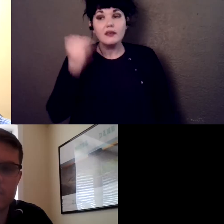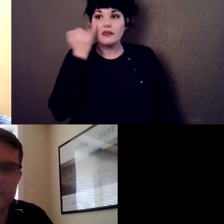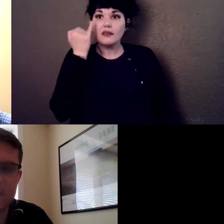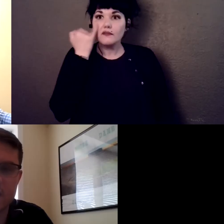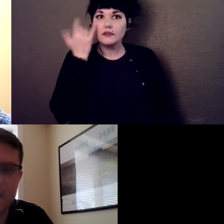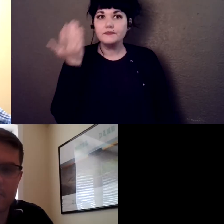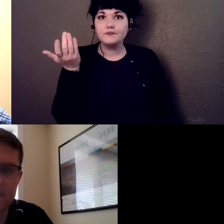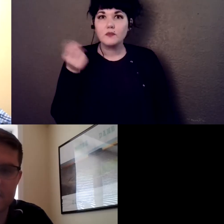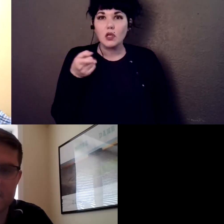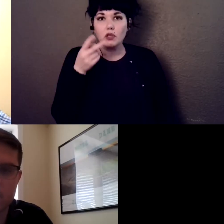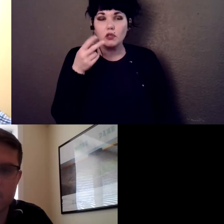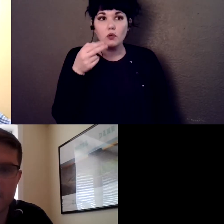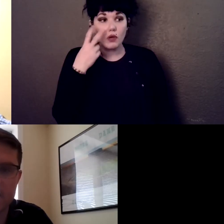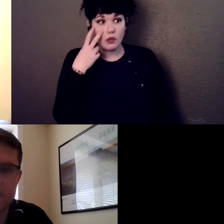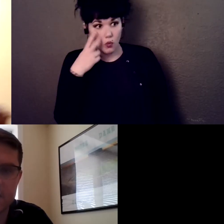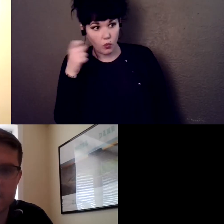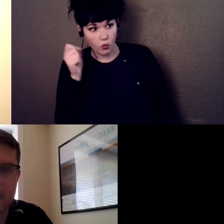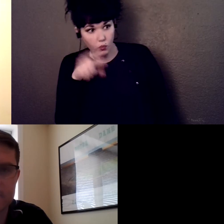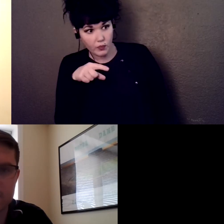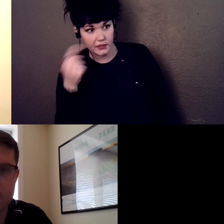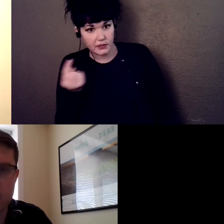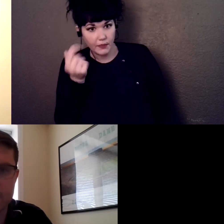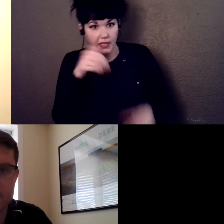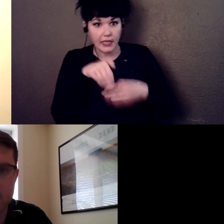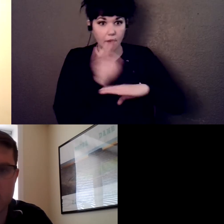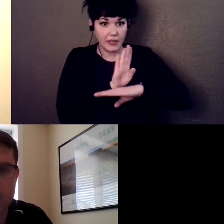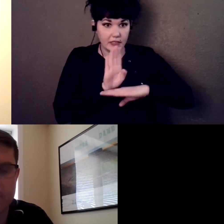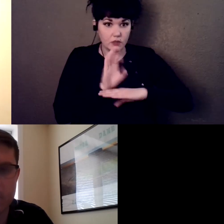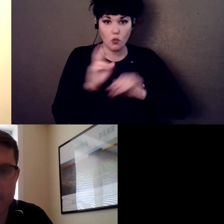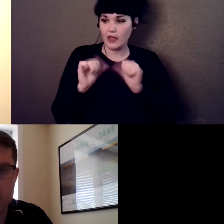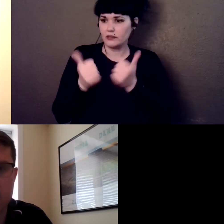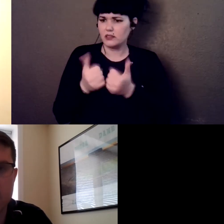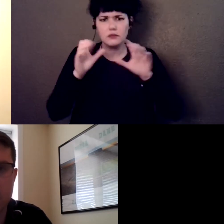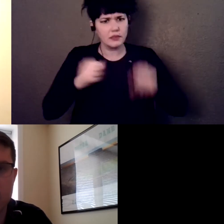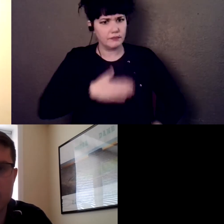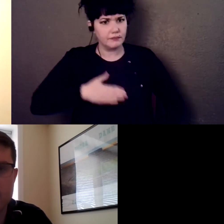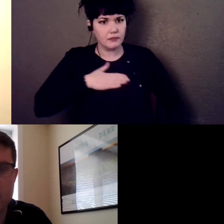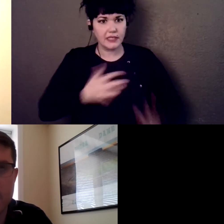you see at a business or agency, you can absolutely call into DRNY and report it.